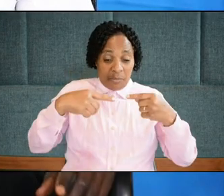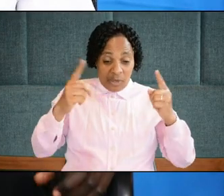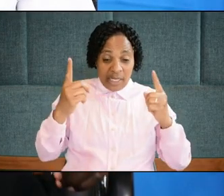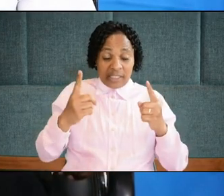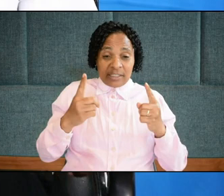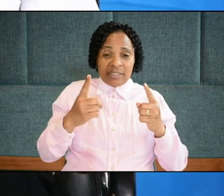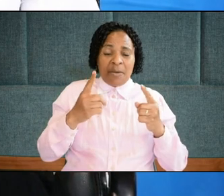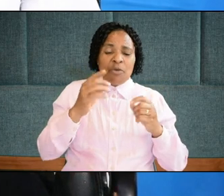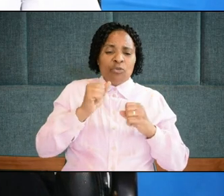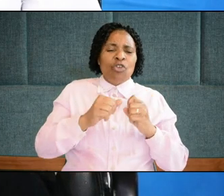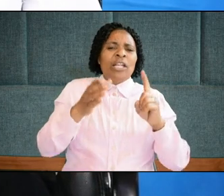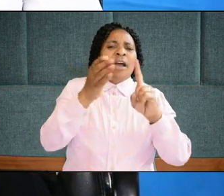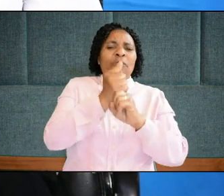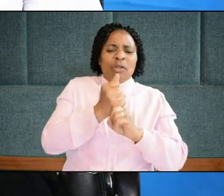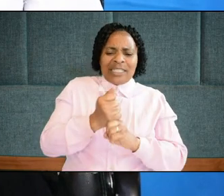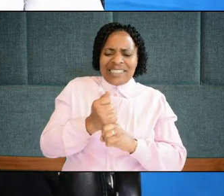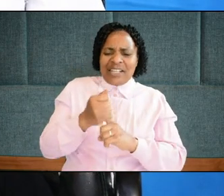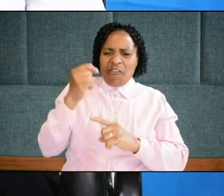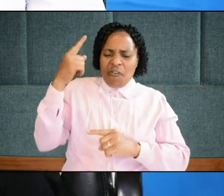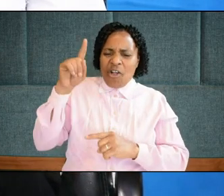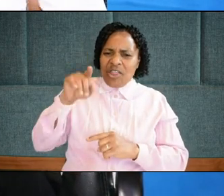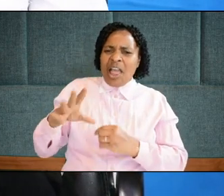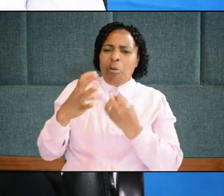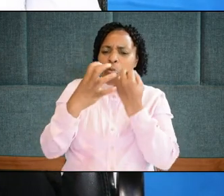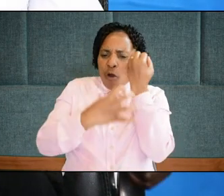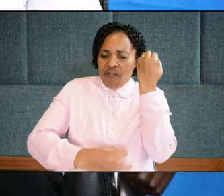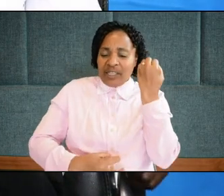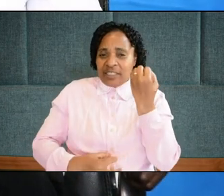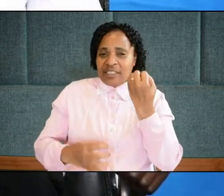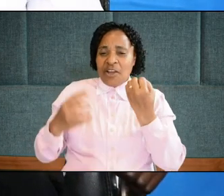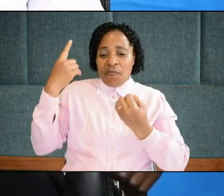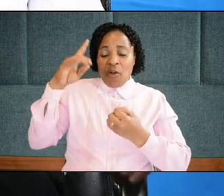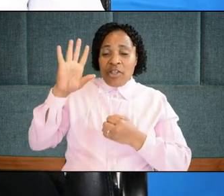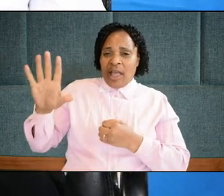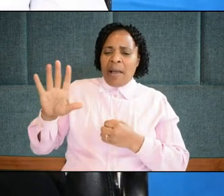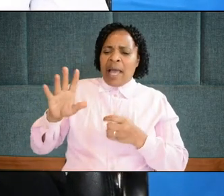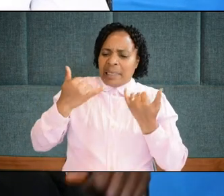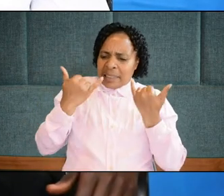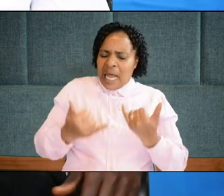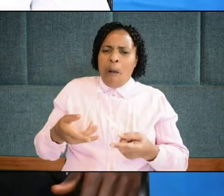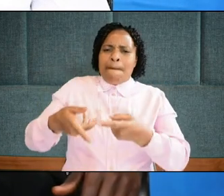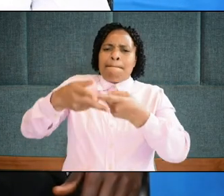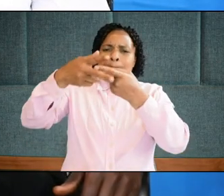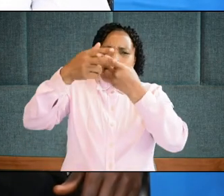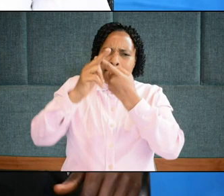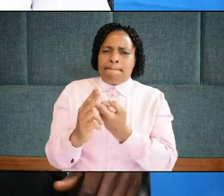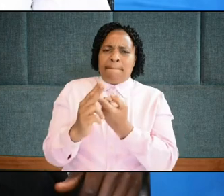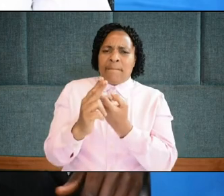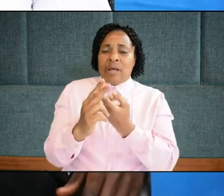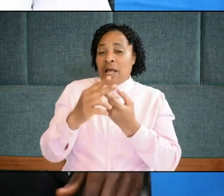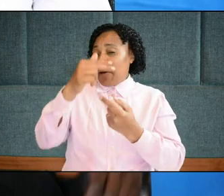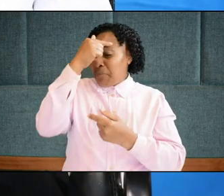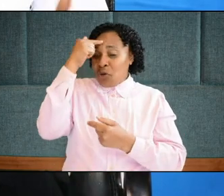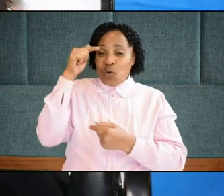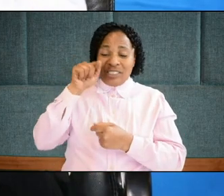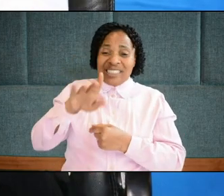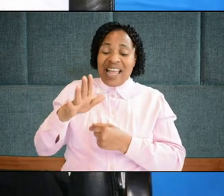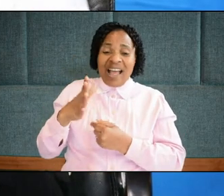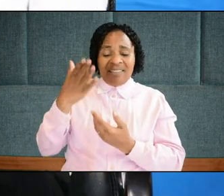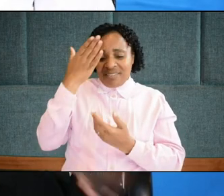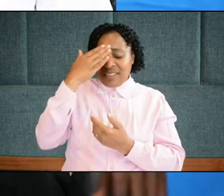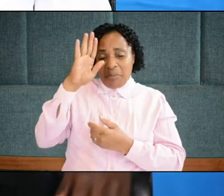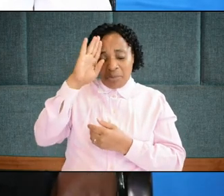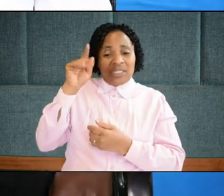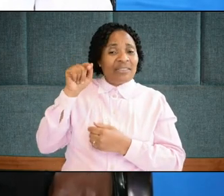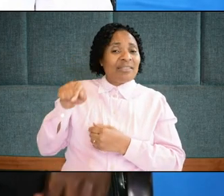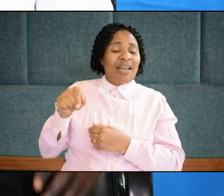poverty for the purpose of deception, and it was fastened upon them as a badge of perpetual servitude. As we'll